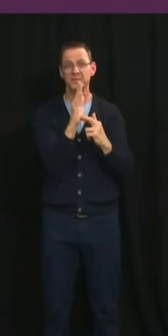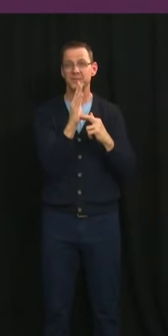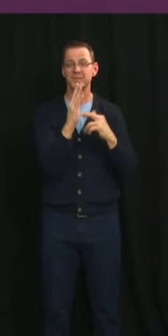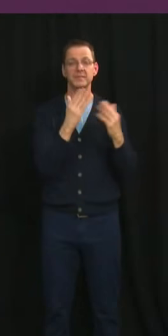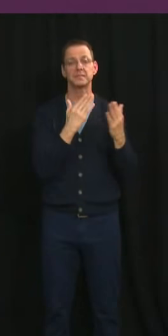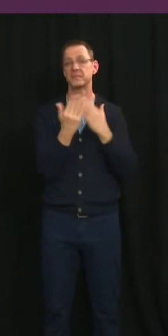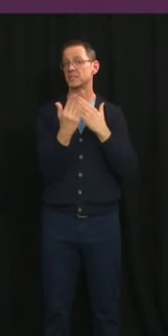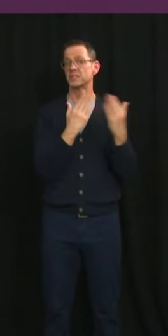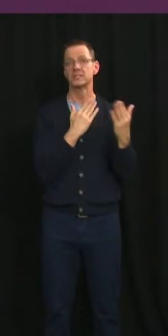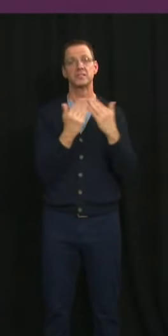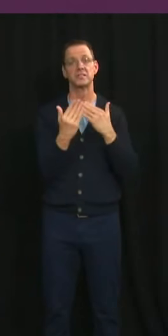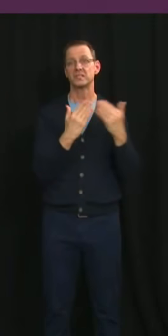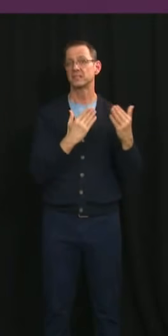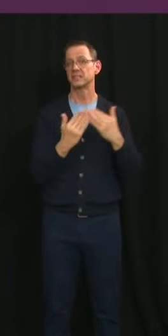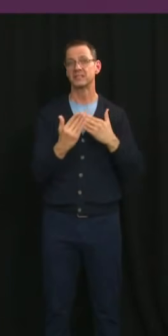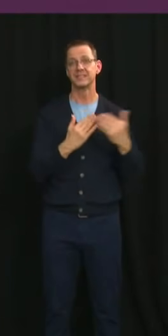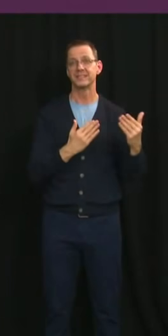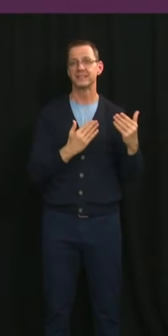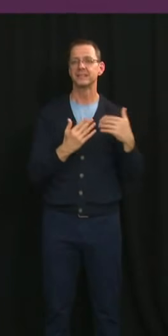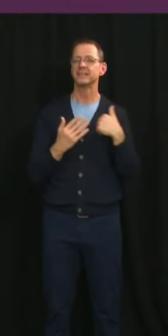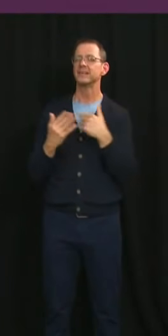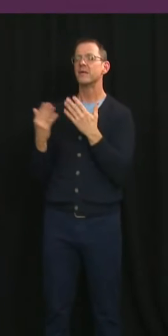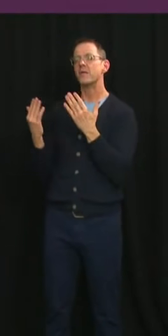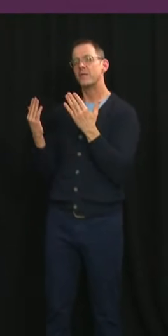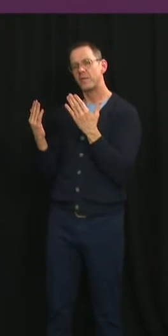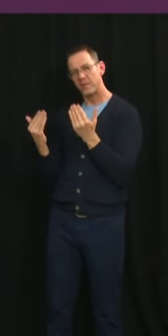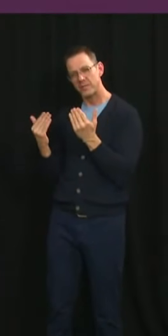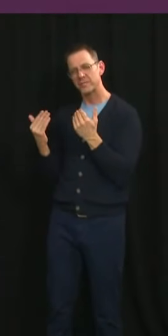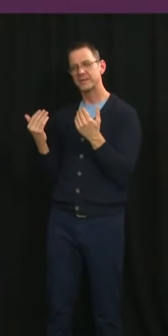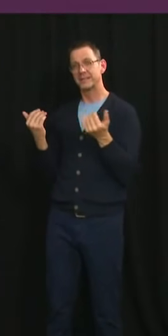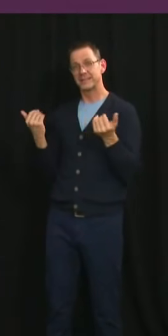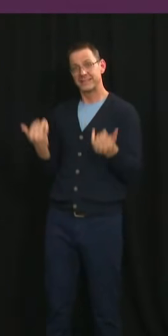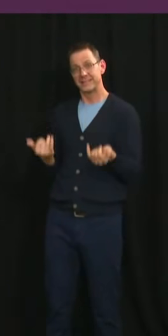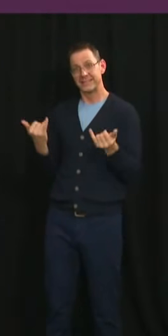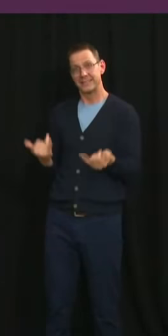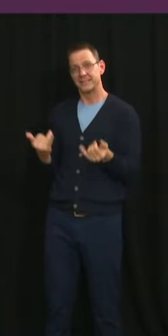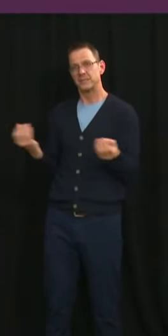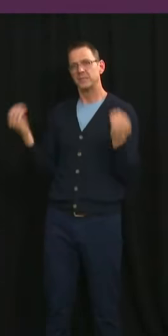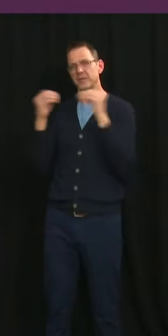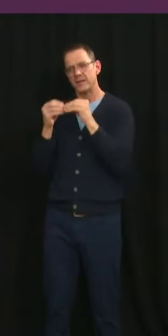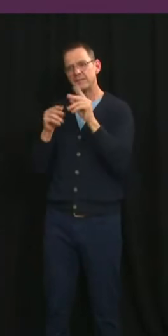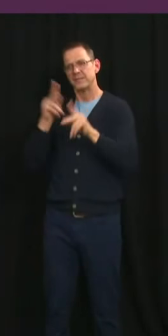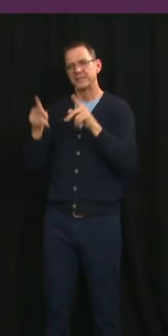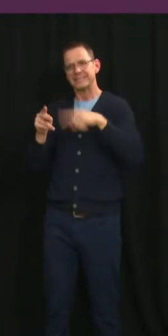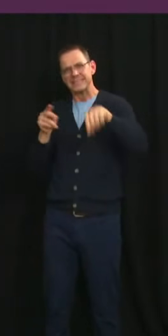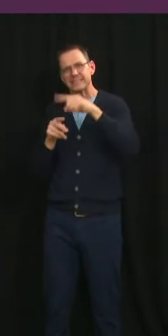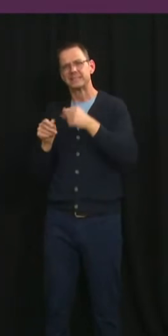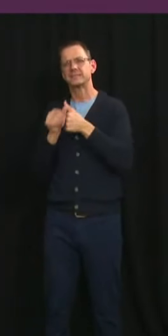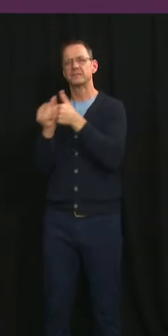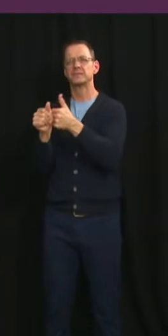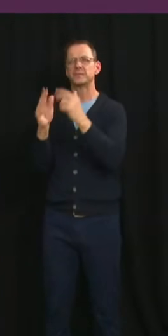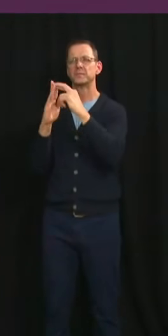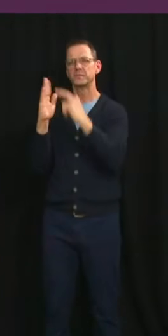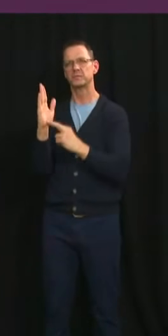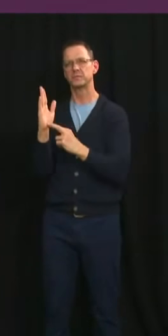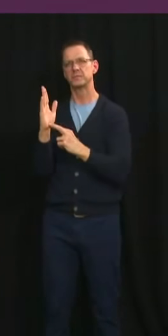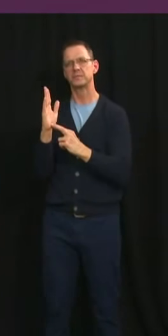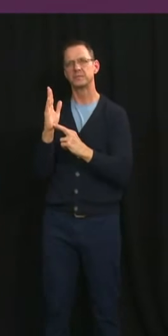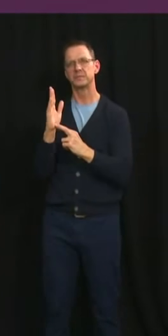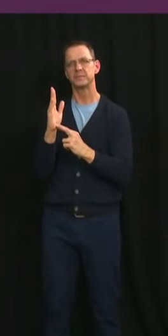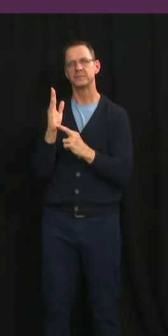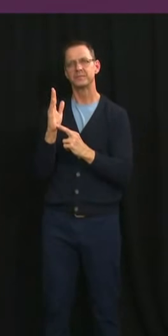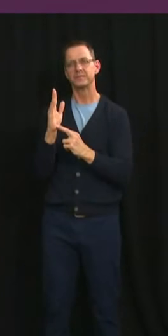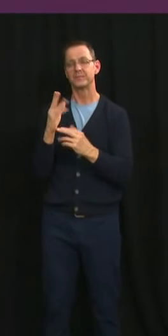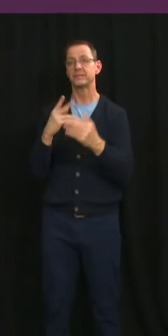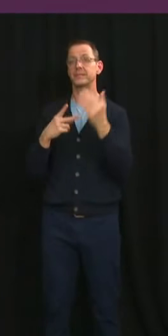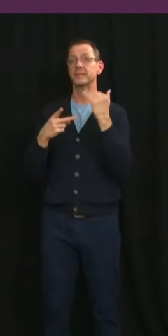All right, perfect. Jeff, did you have a follow-up at all? Yeah, I just had a quick one. We've seen quite a jump in the variant cases today. It